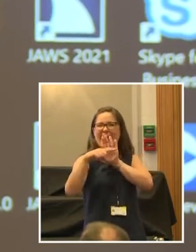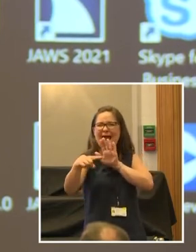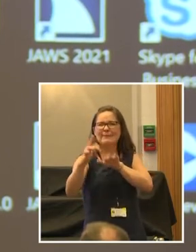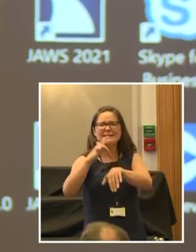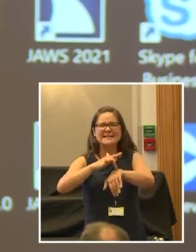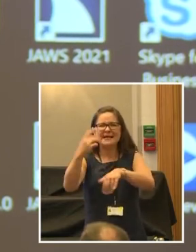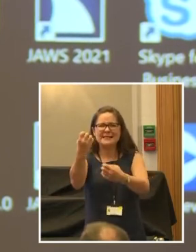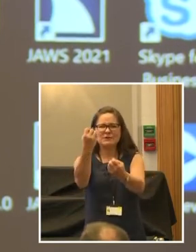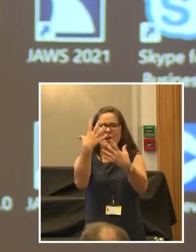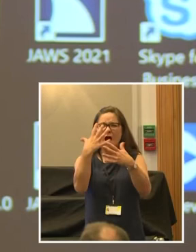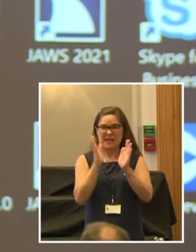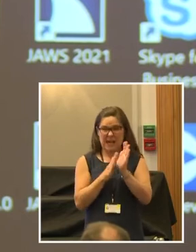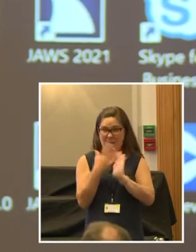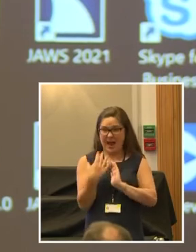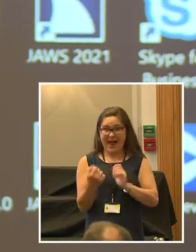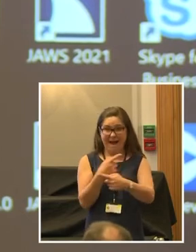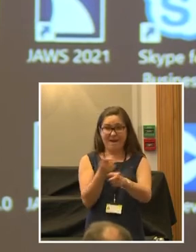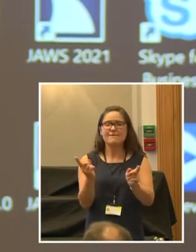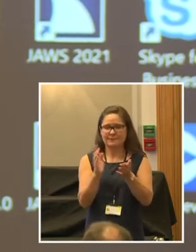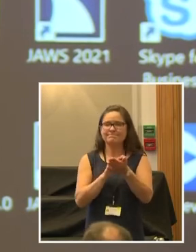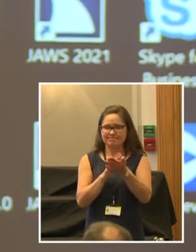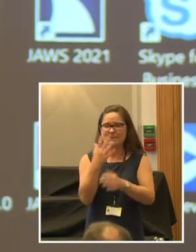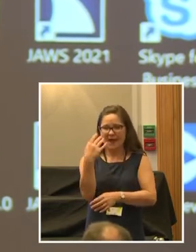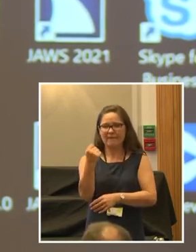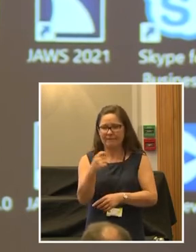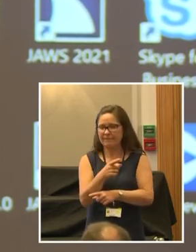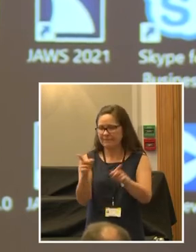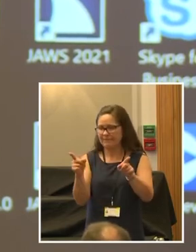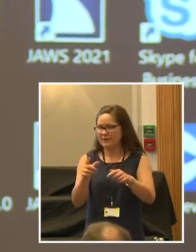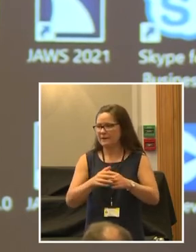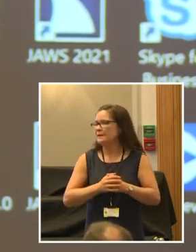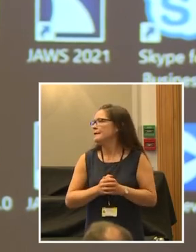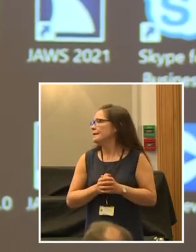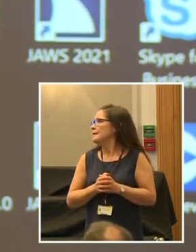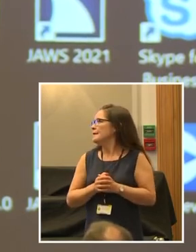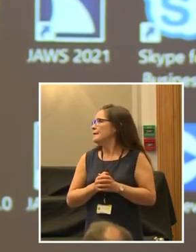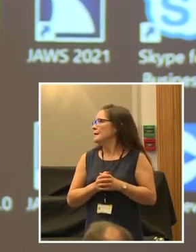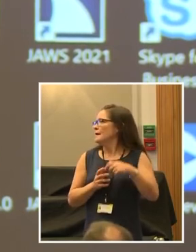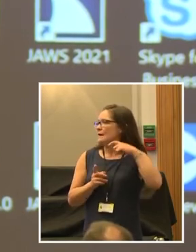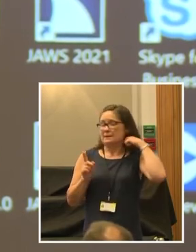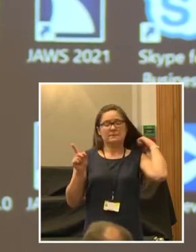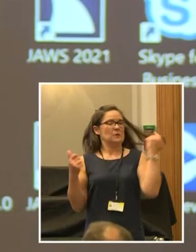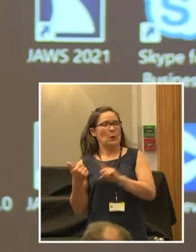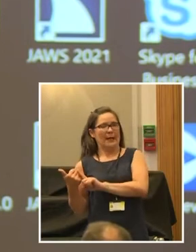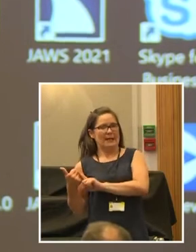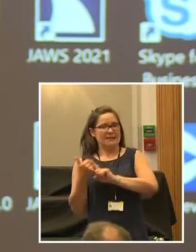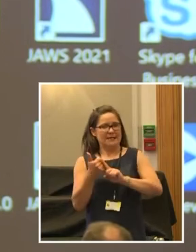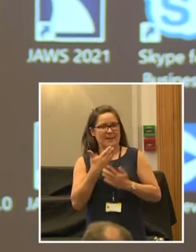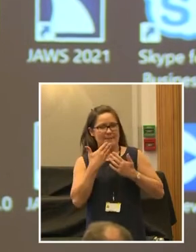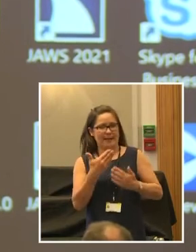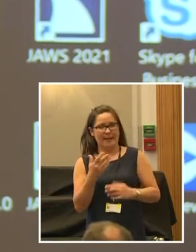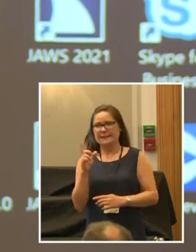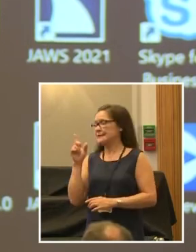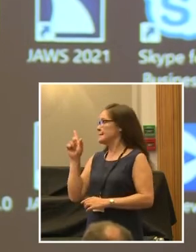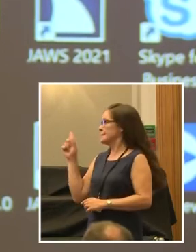light. Yeah. Okay. So, given that, now Tekla, if we could, the first thing I would like to do as an adaptation